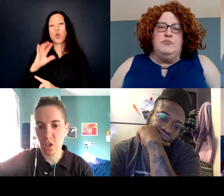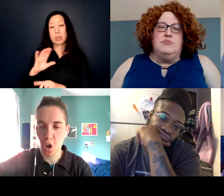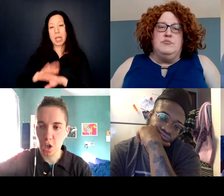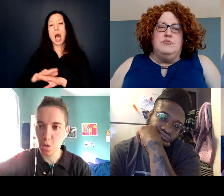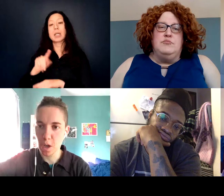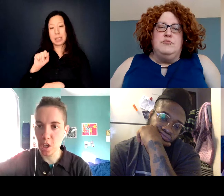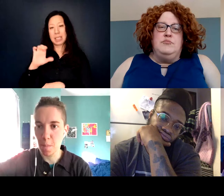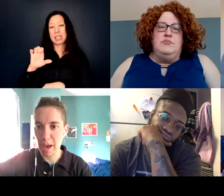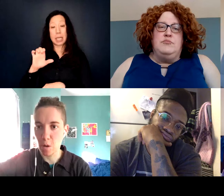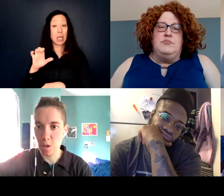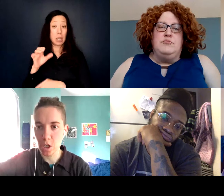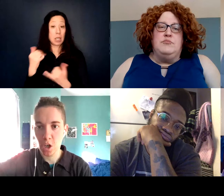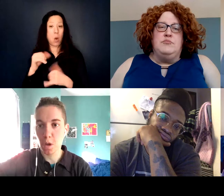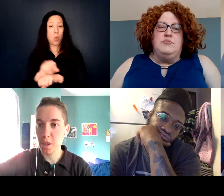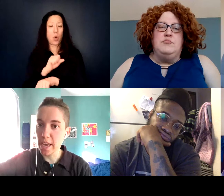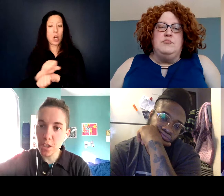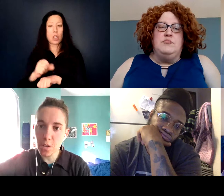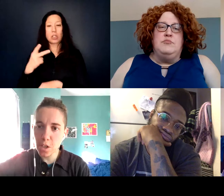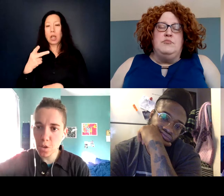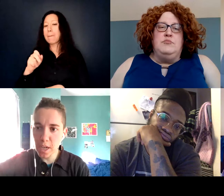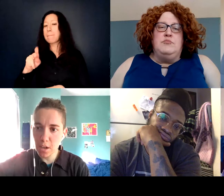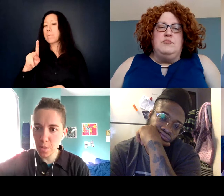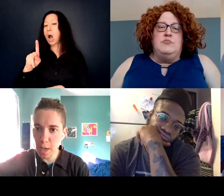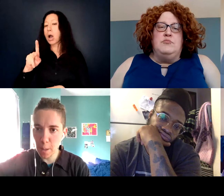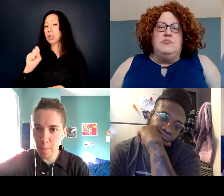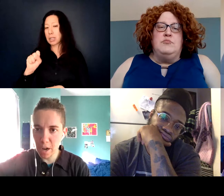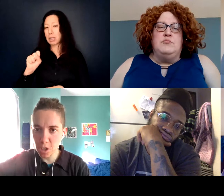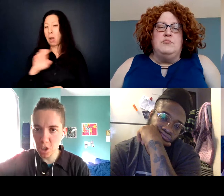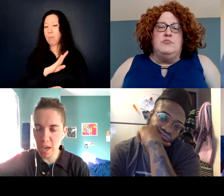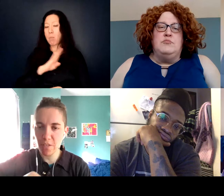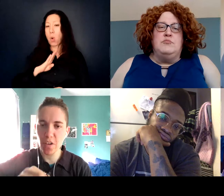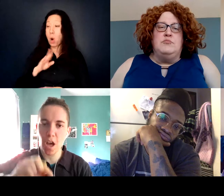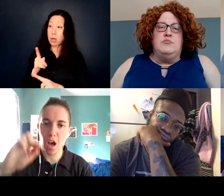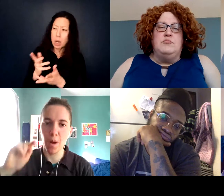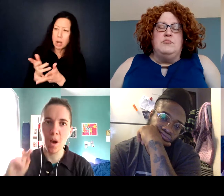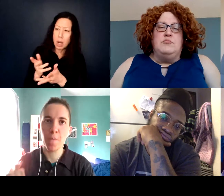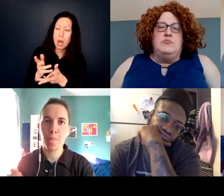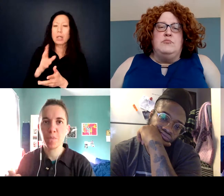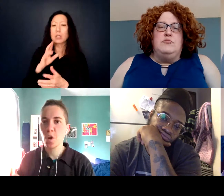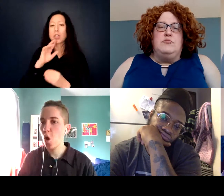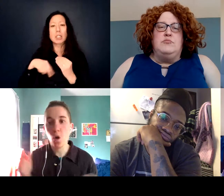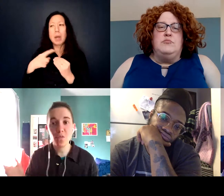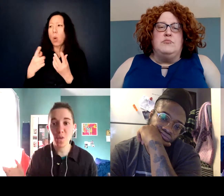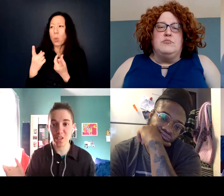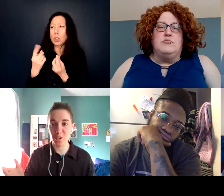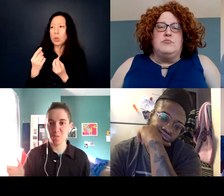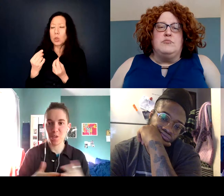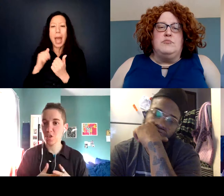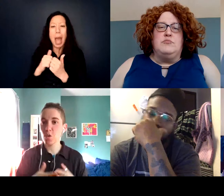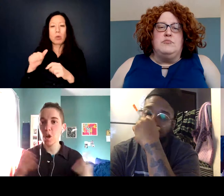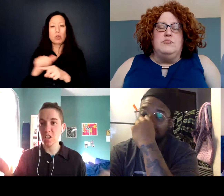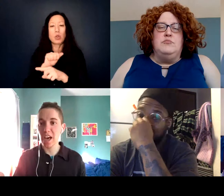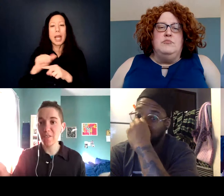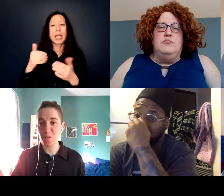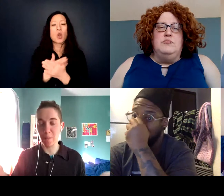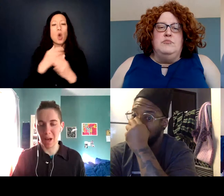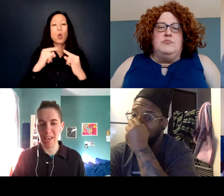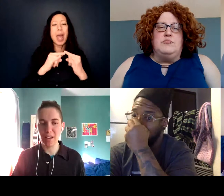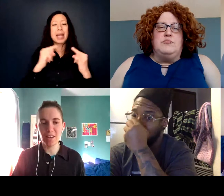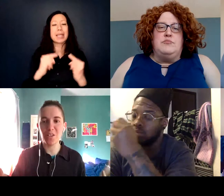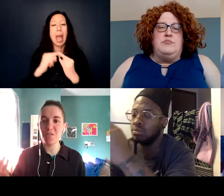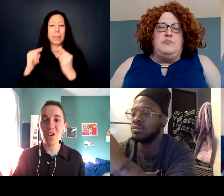and wants to talk to us about what they can do to train new encampment outreach staff. All of which, so a